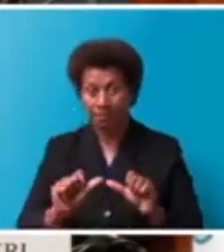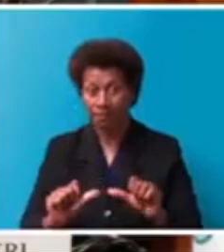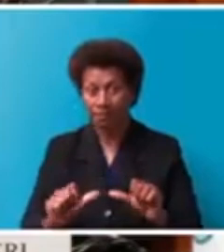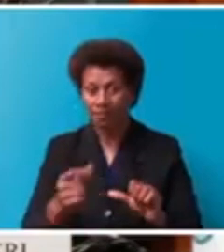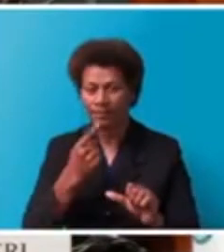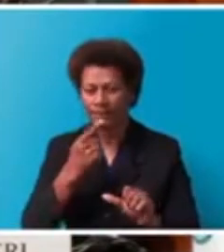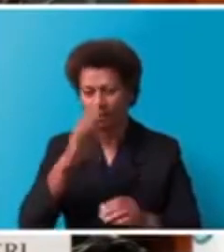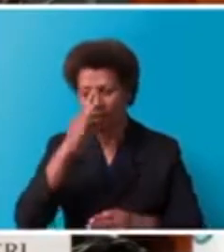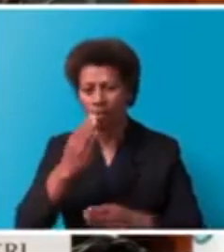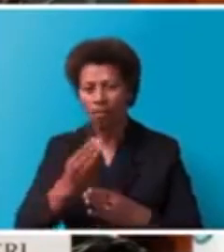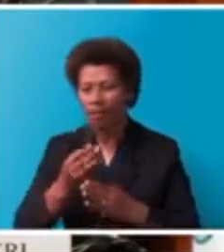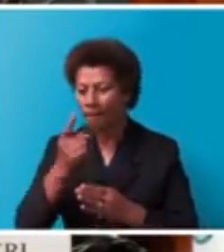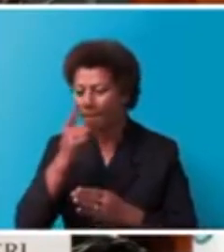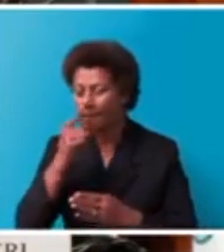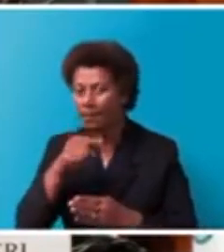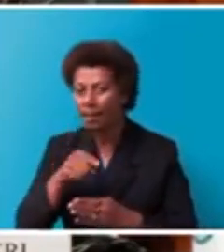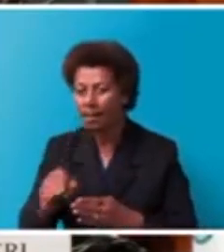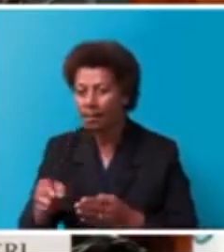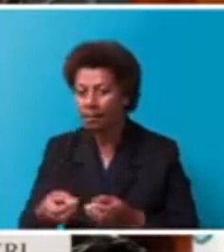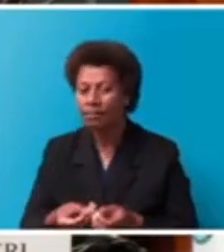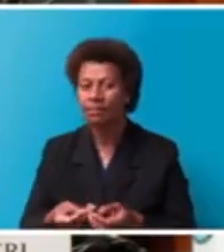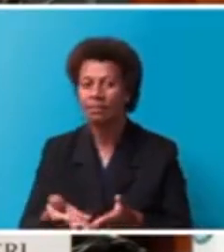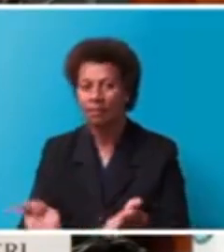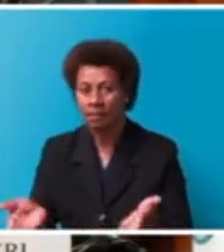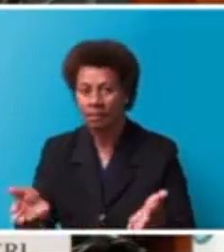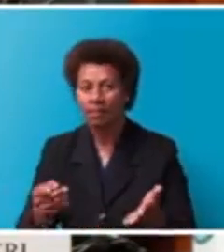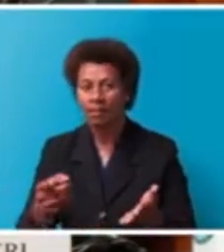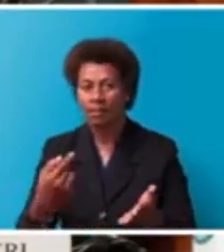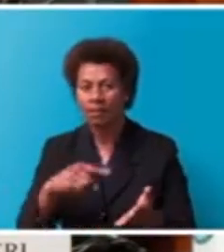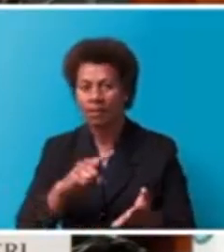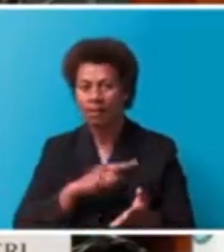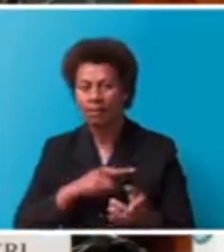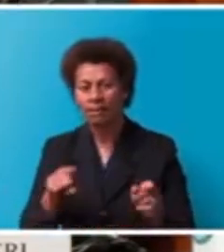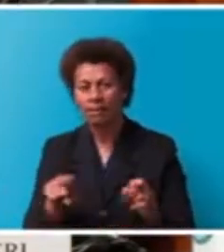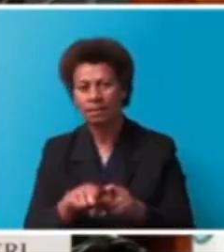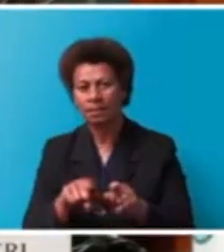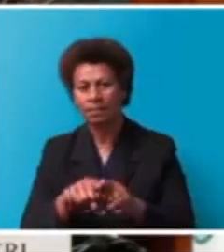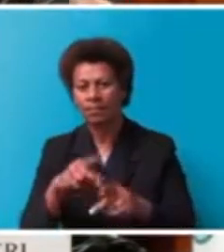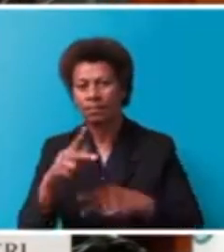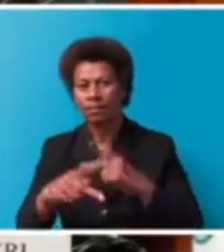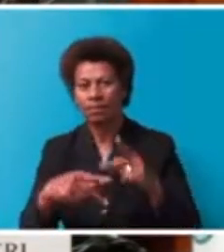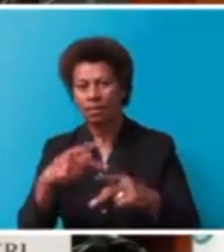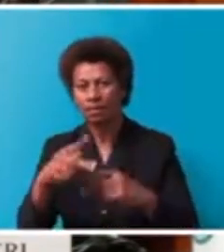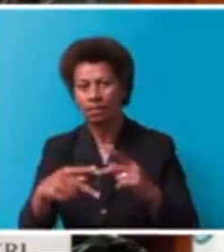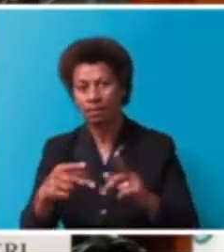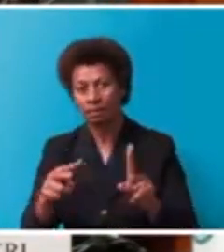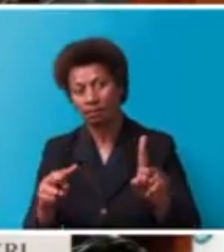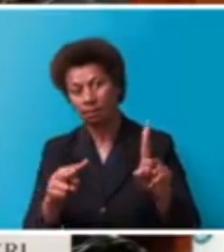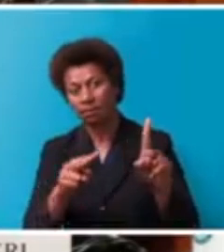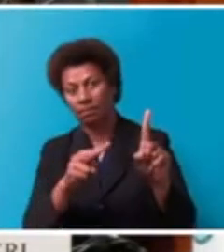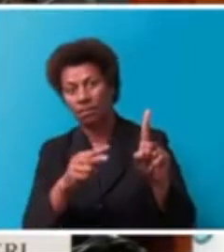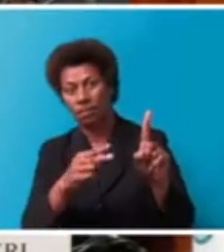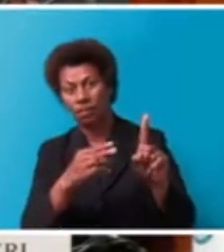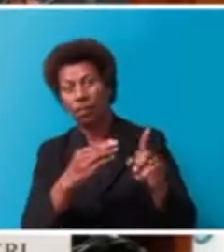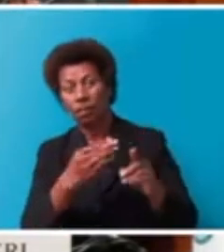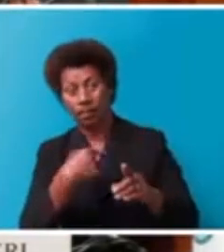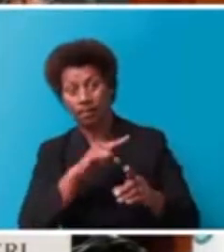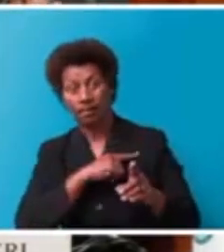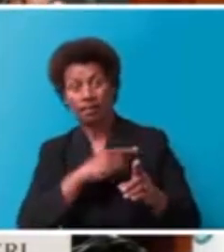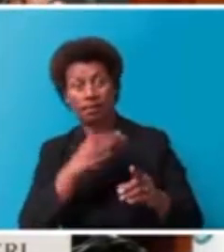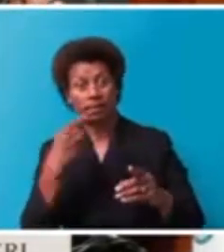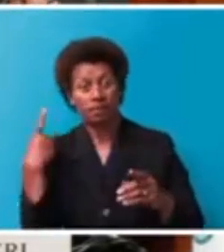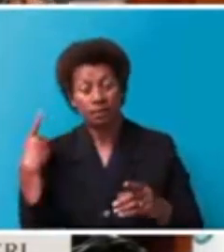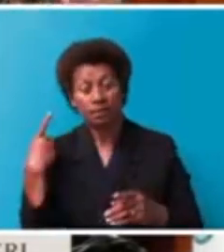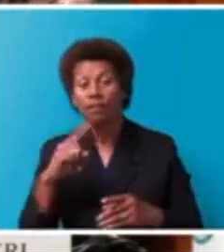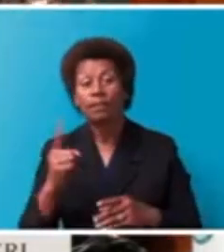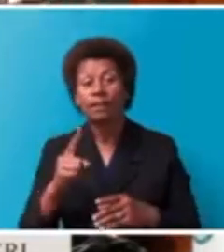country. Let us become beacons of progress. Let us remember that our sacred duty, and that is to serve, to